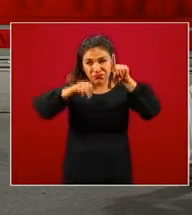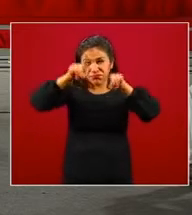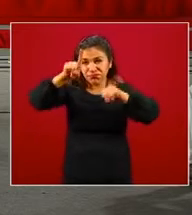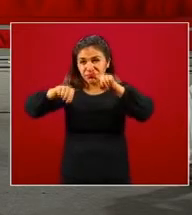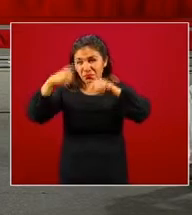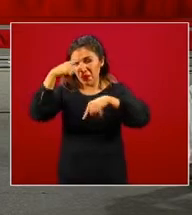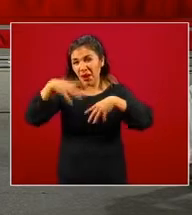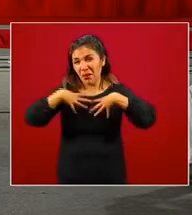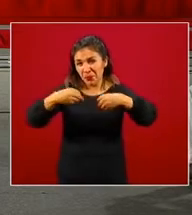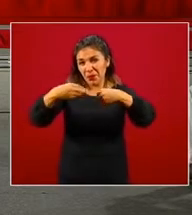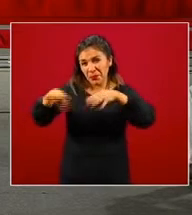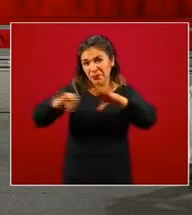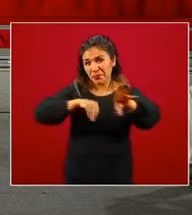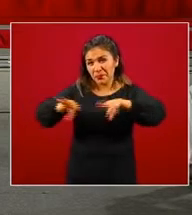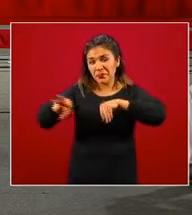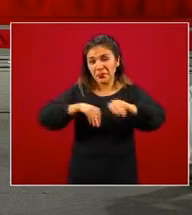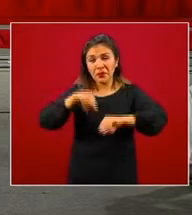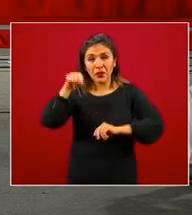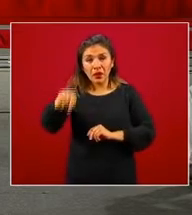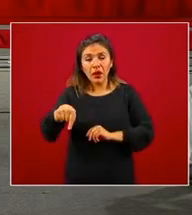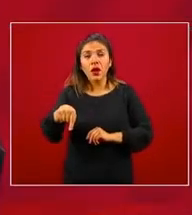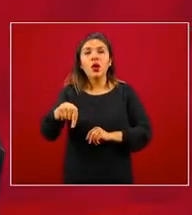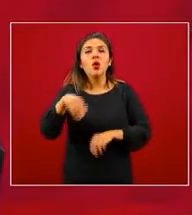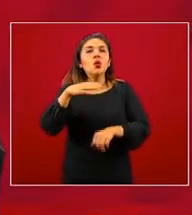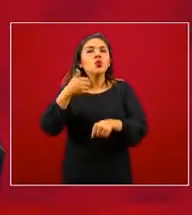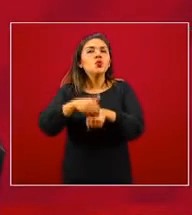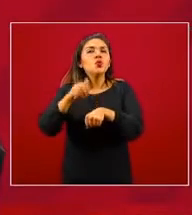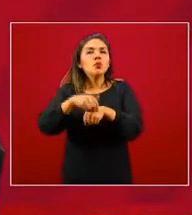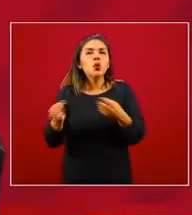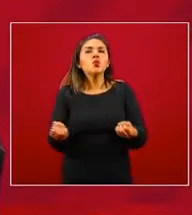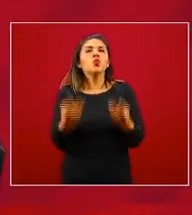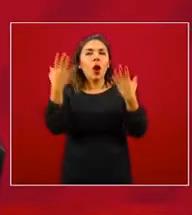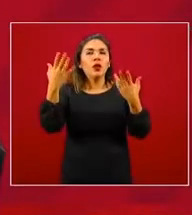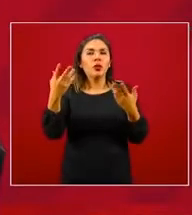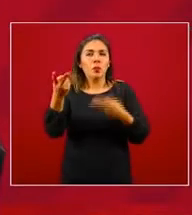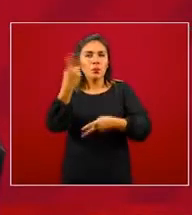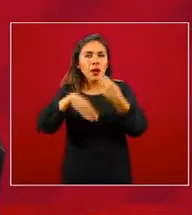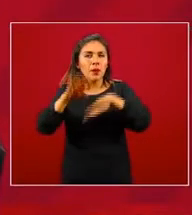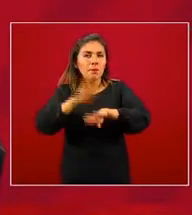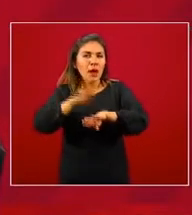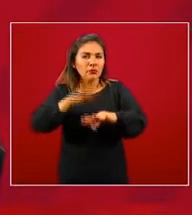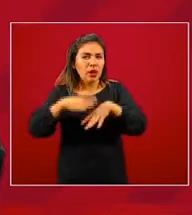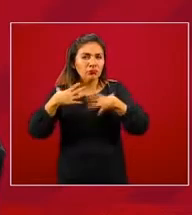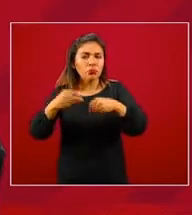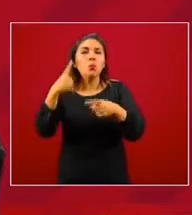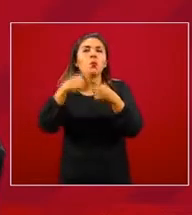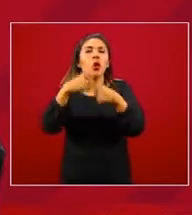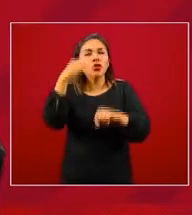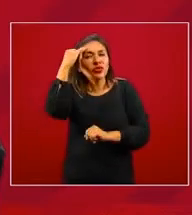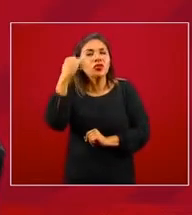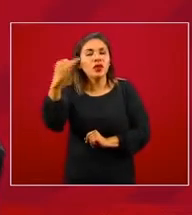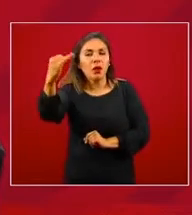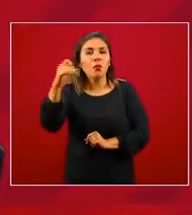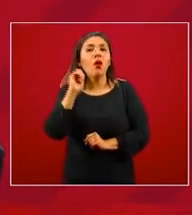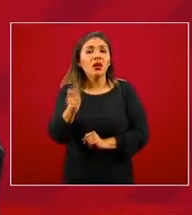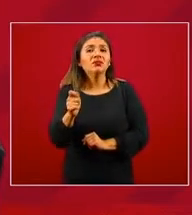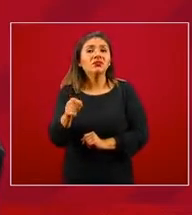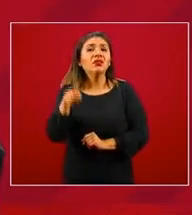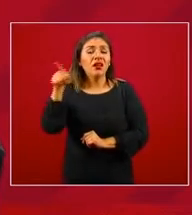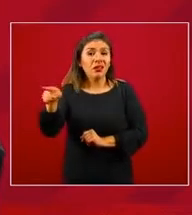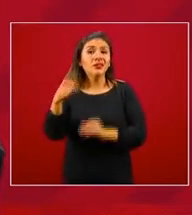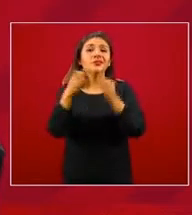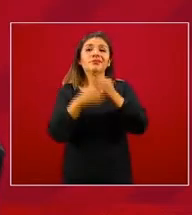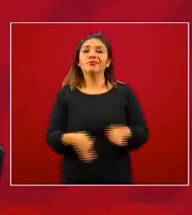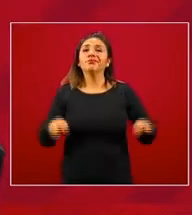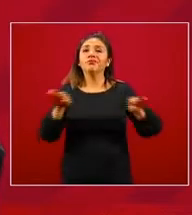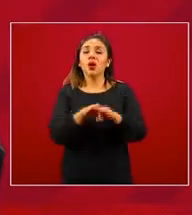what we've seen in our transmission indicators, specifically the number of cases that